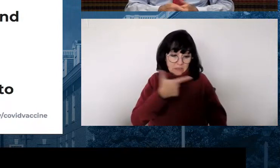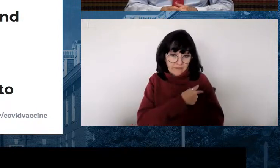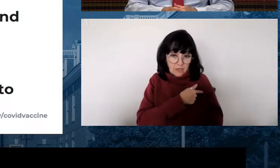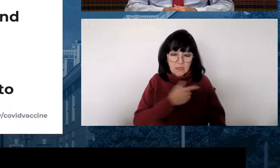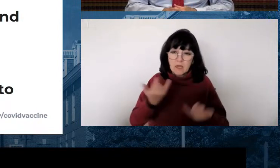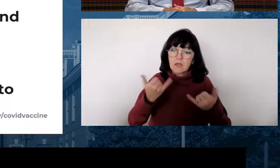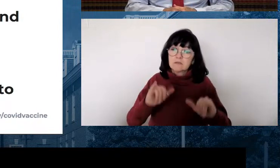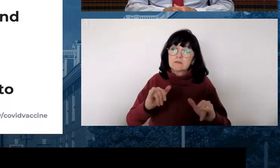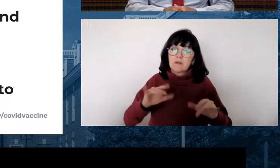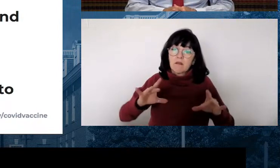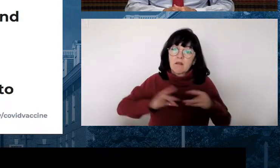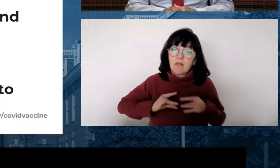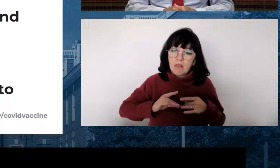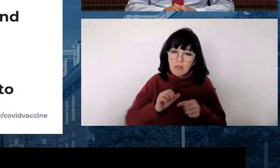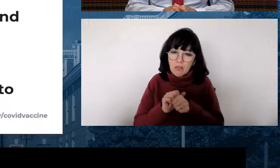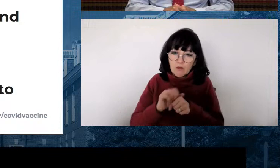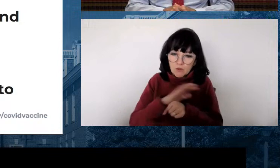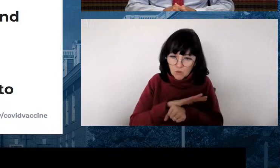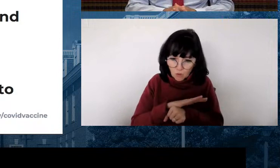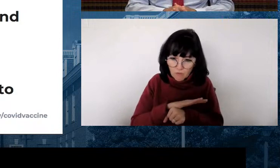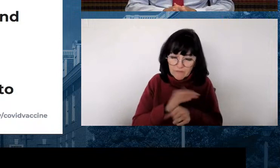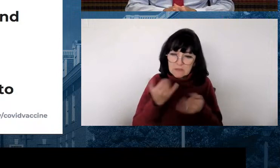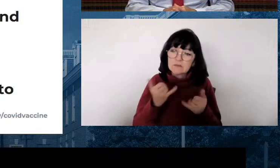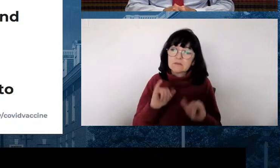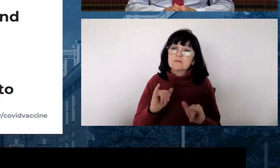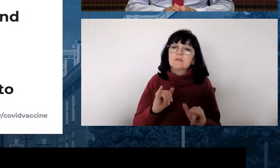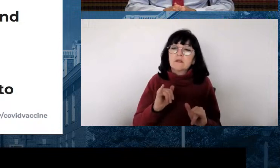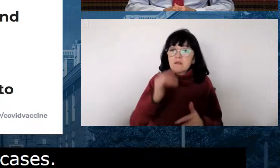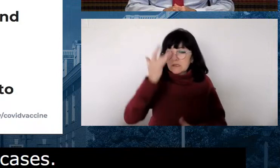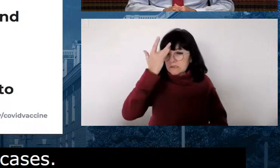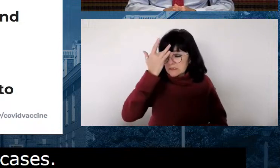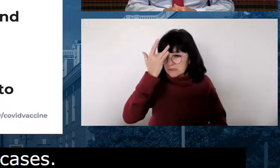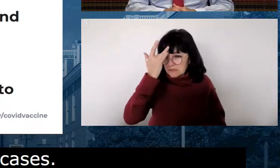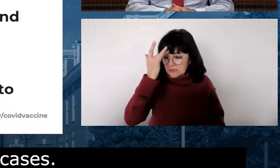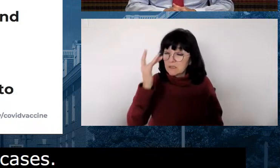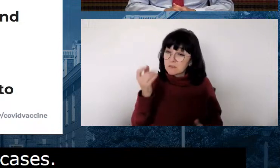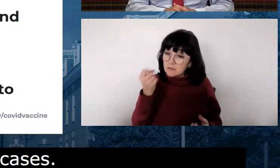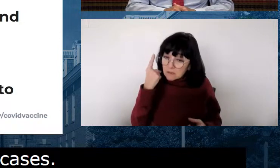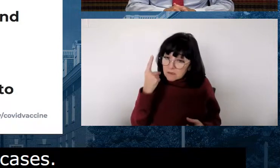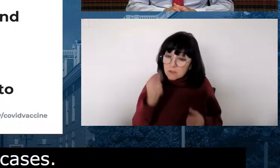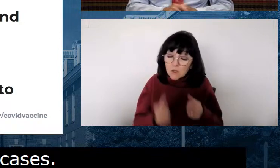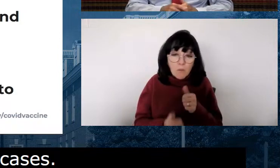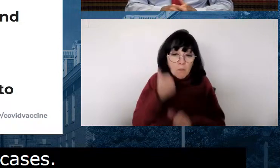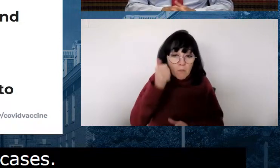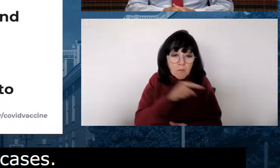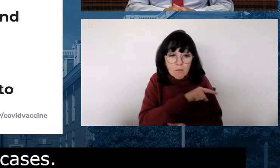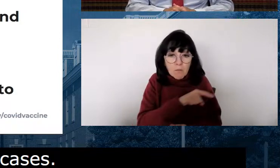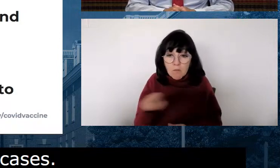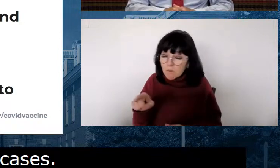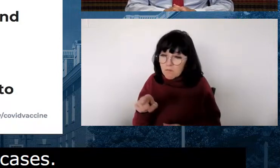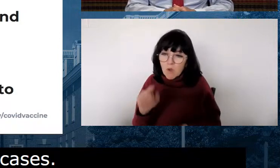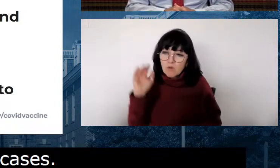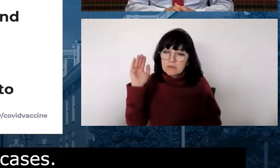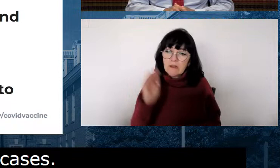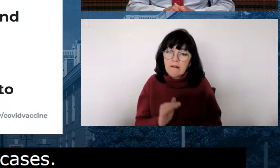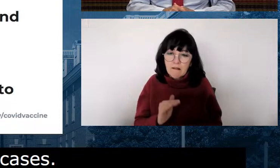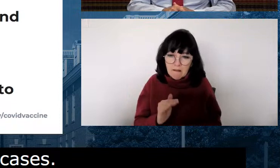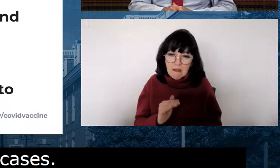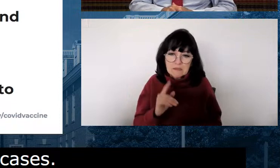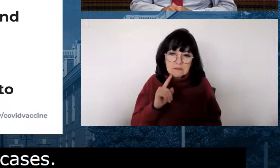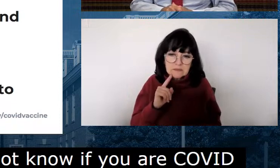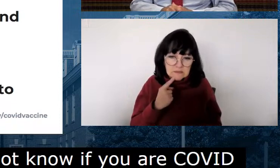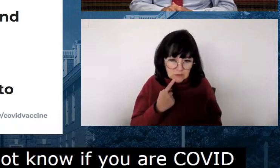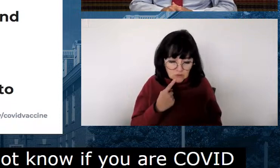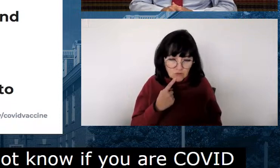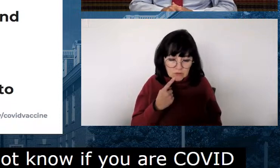not know that you're COVID positive and spreading it to others because you've been vaccinated.